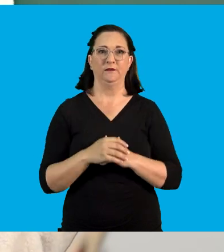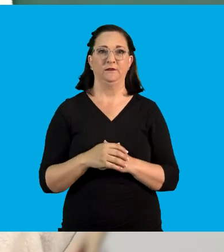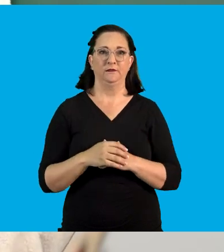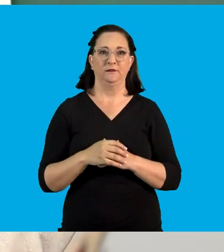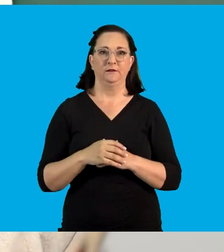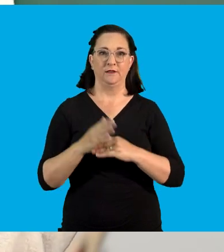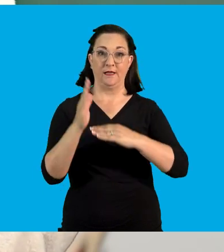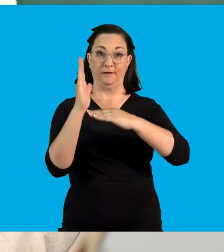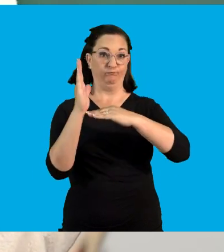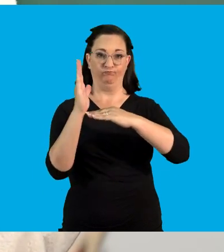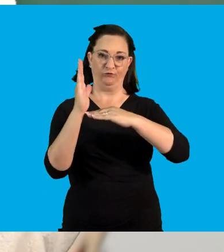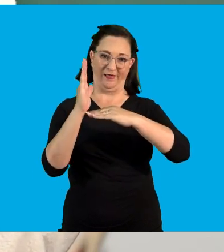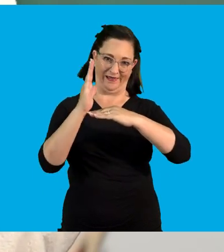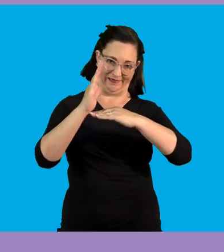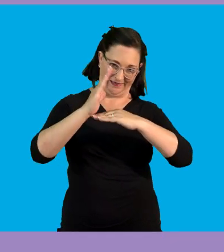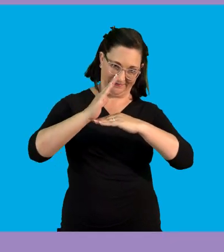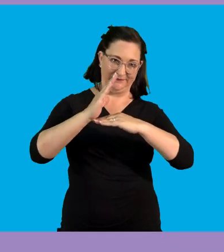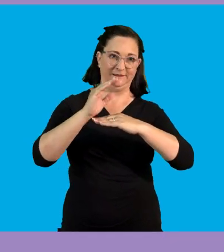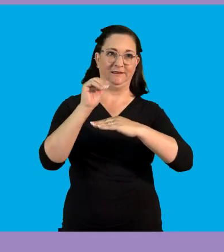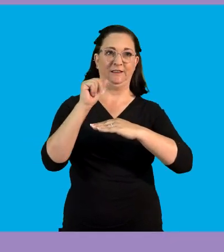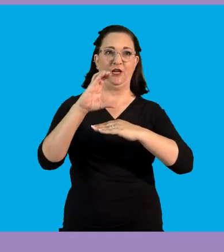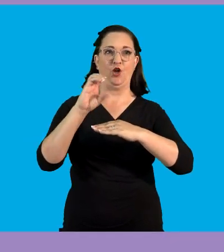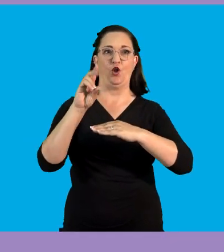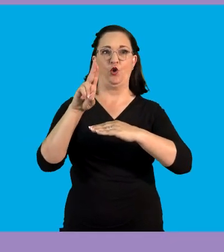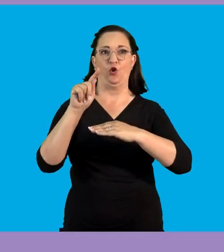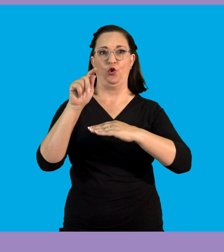that is less than 90 degrees.